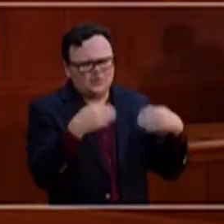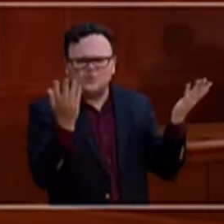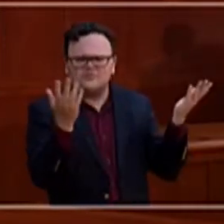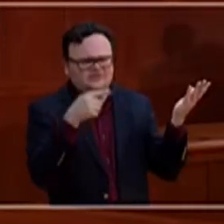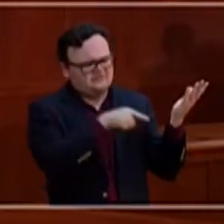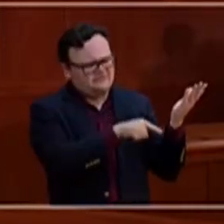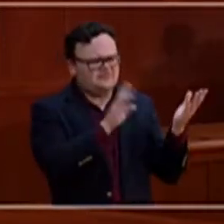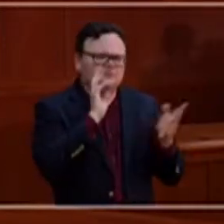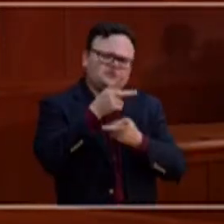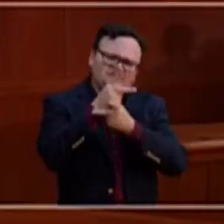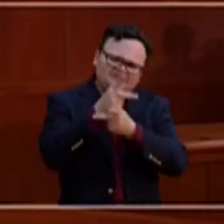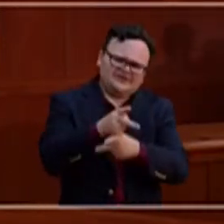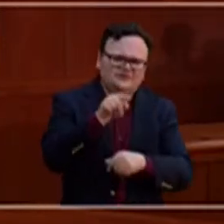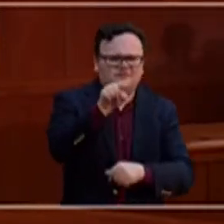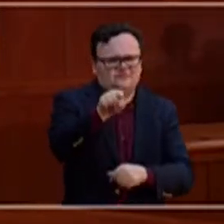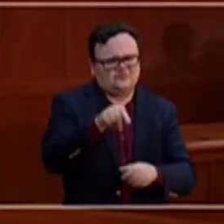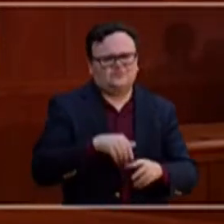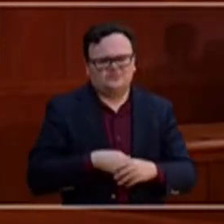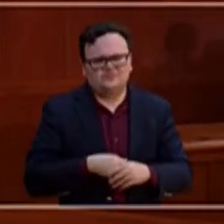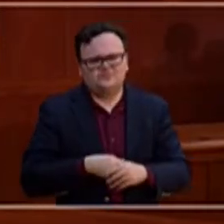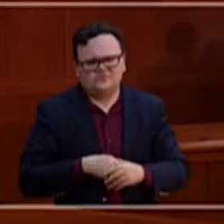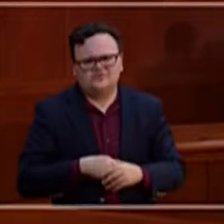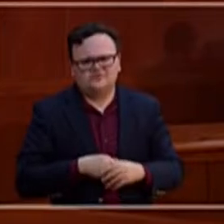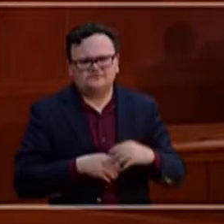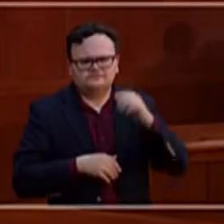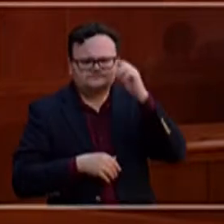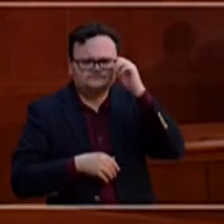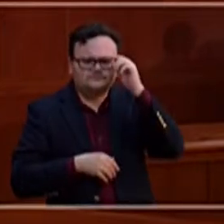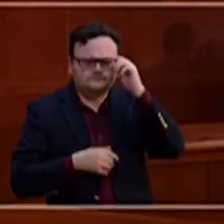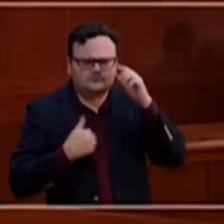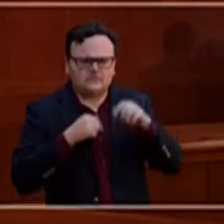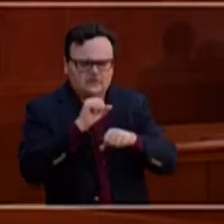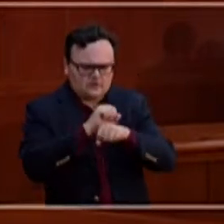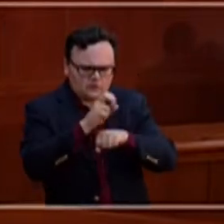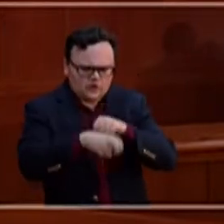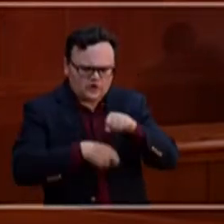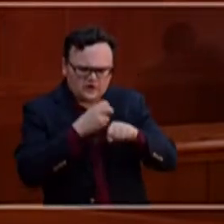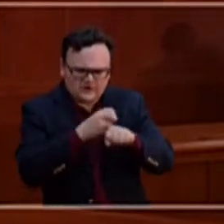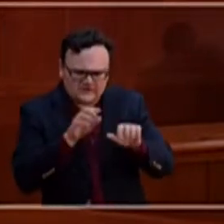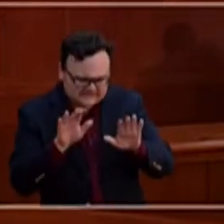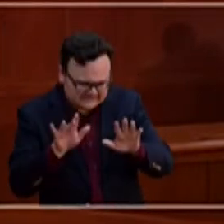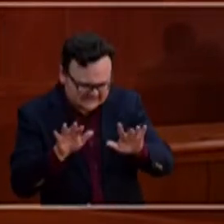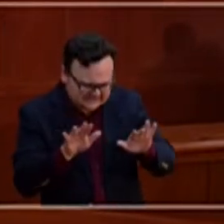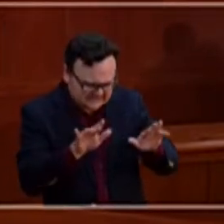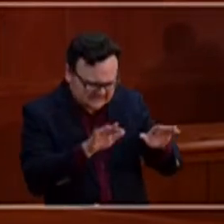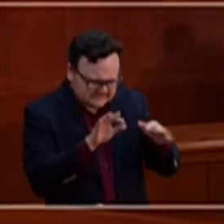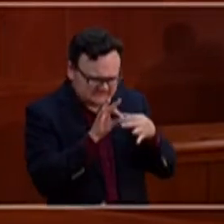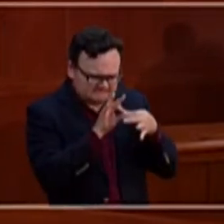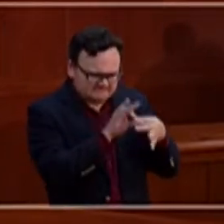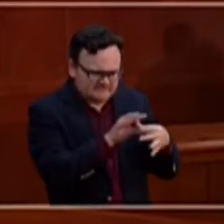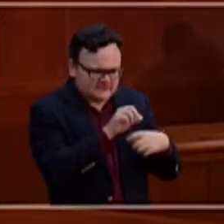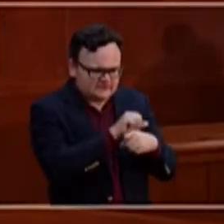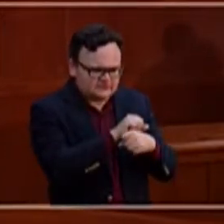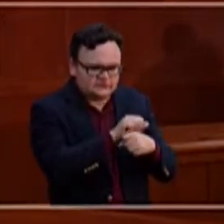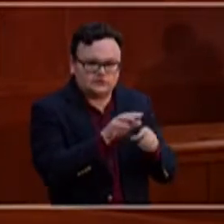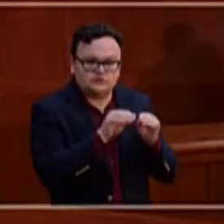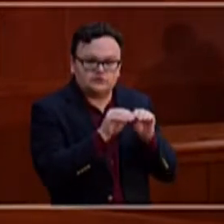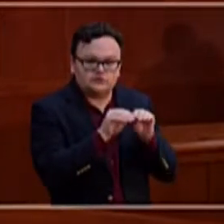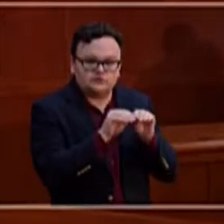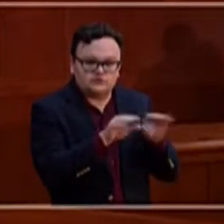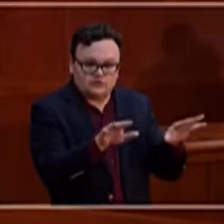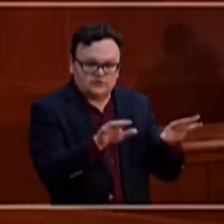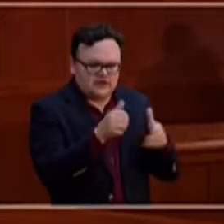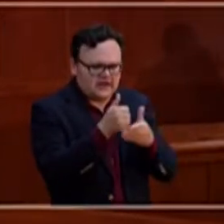that as we work to do as much as we can with the coronavirus, that we're not